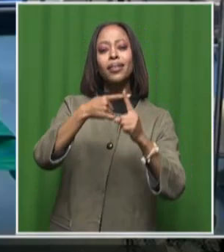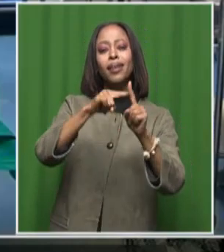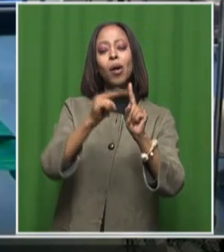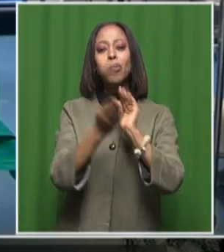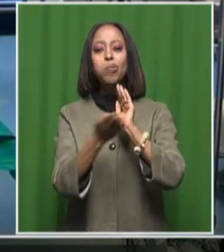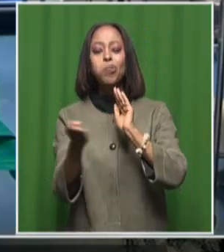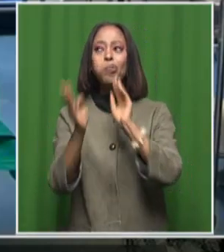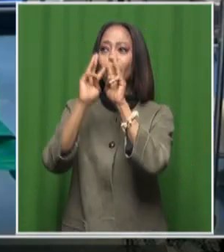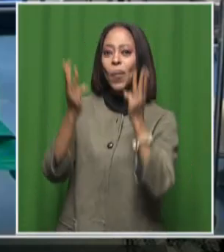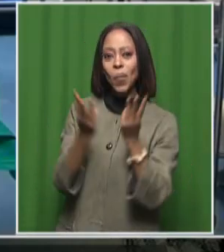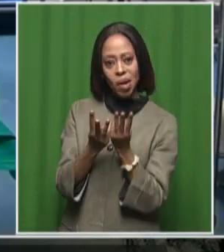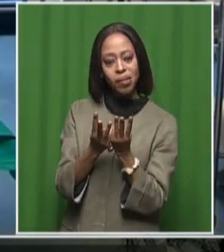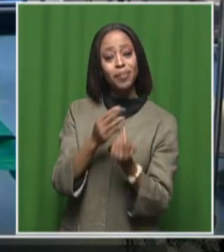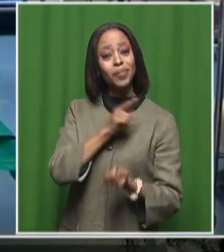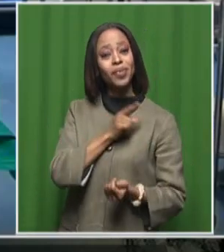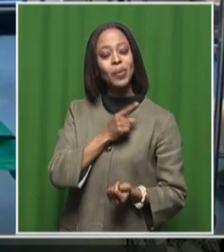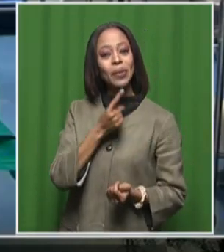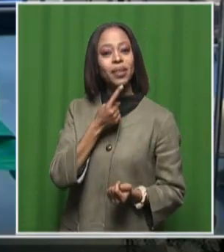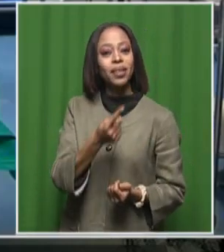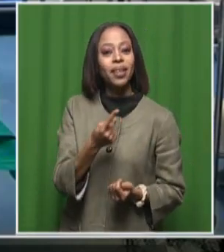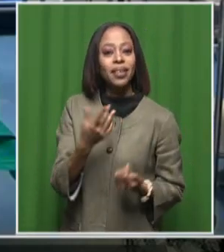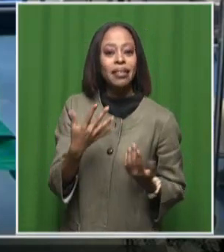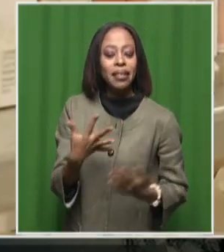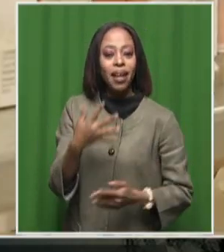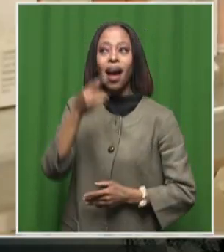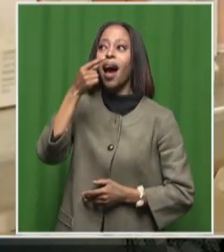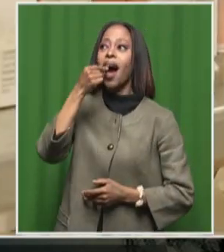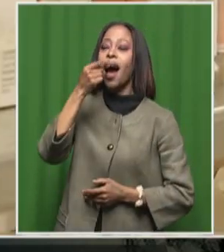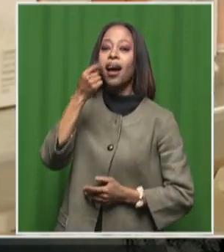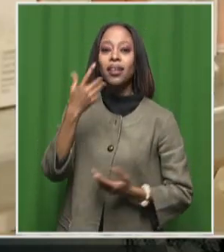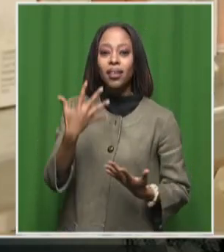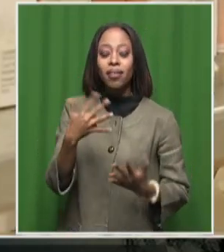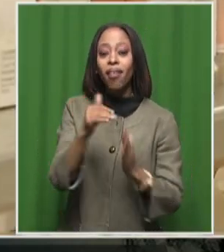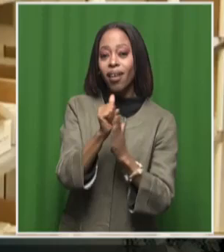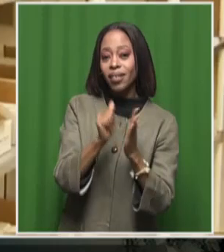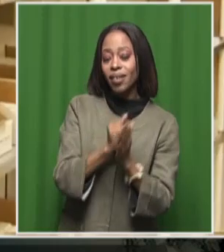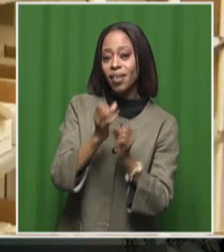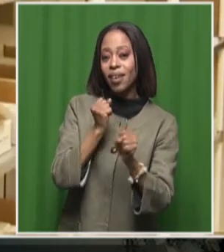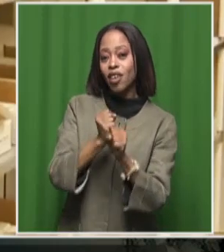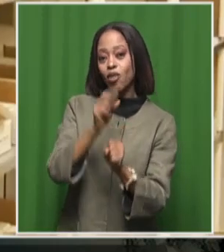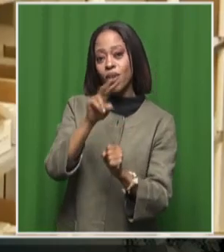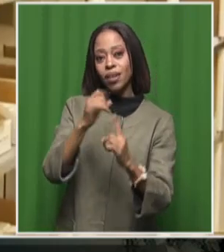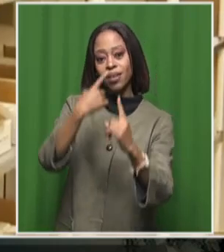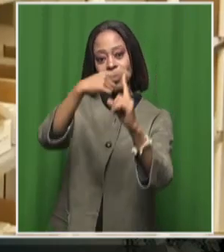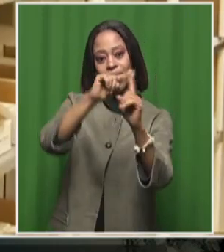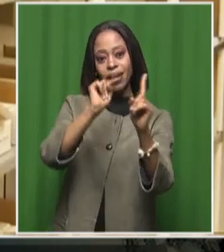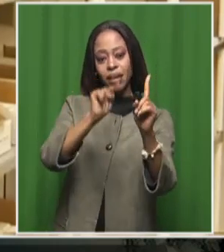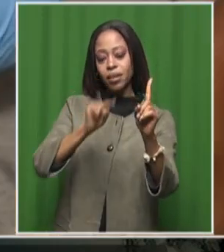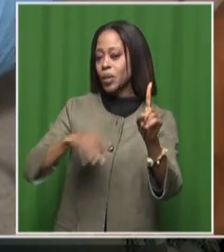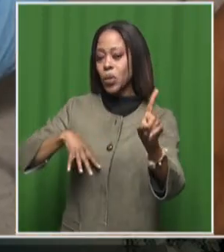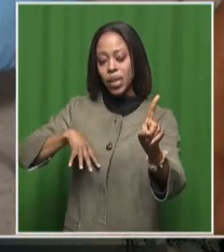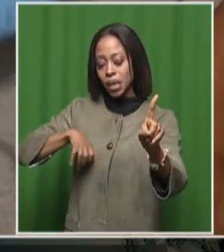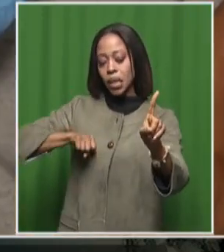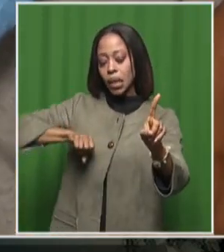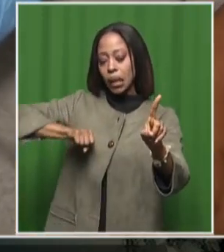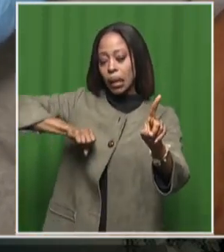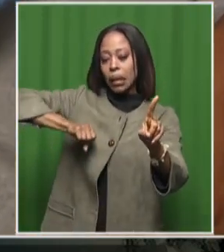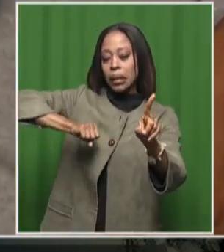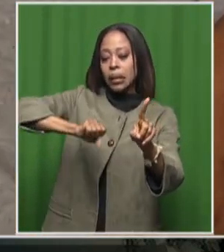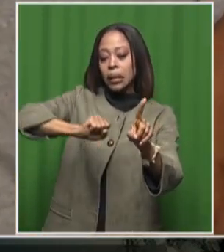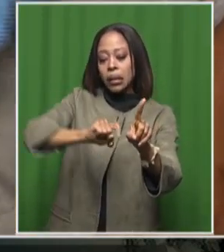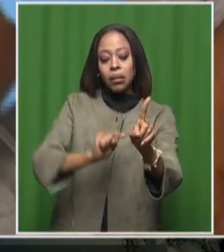what we call the immunization agenda 2030 target. We are far away from getting there. And